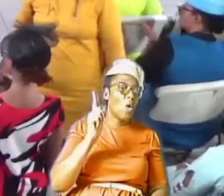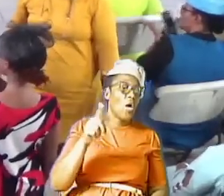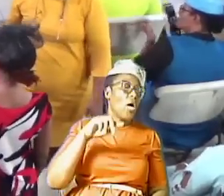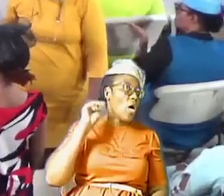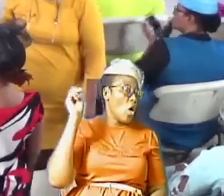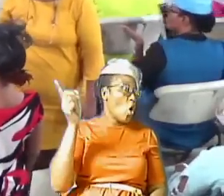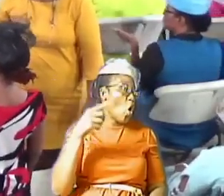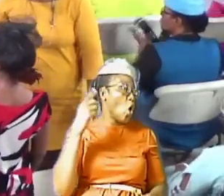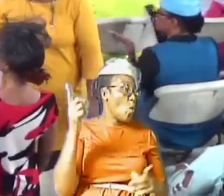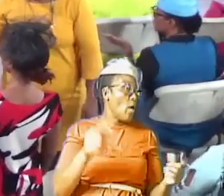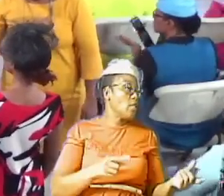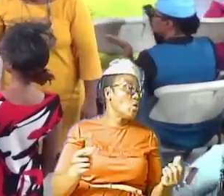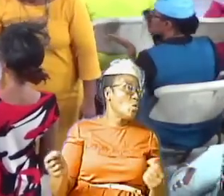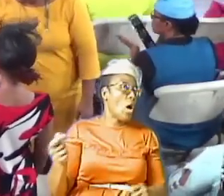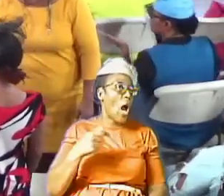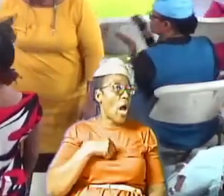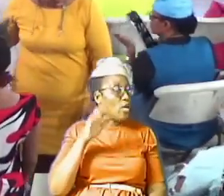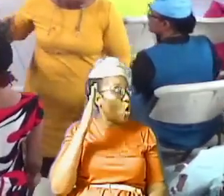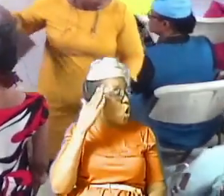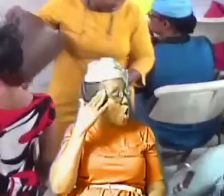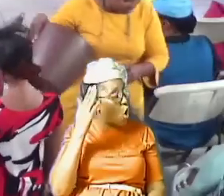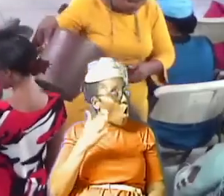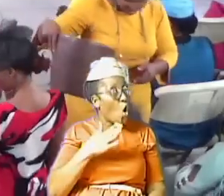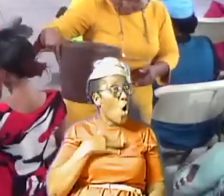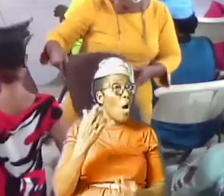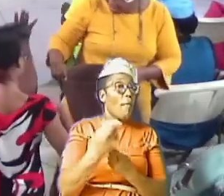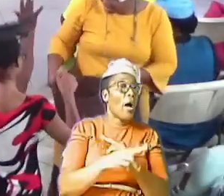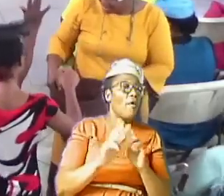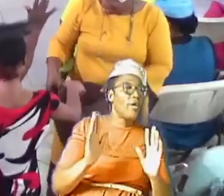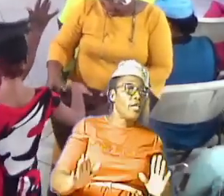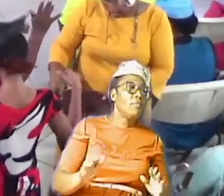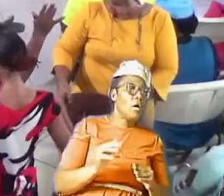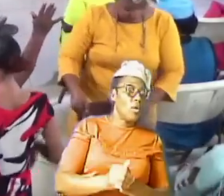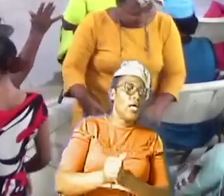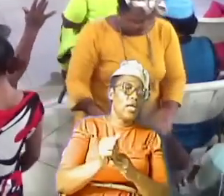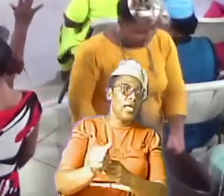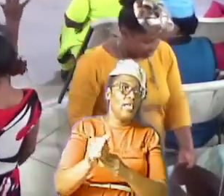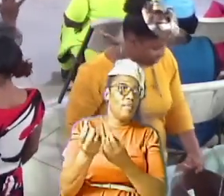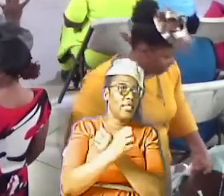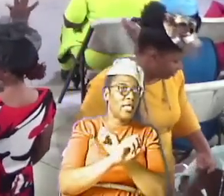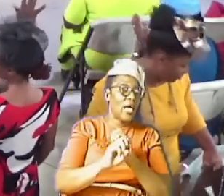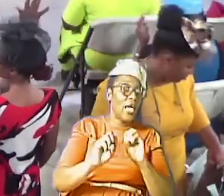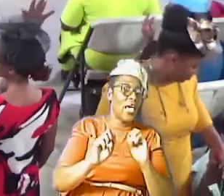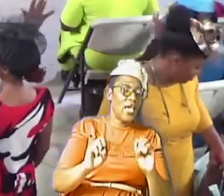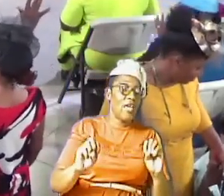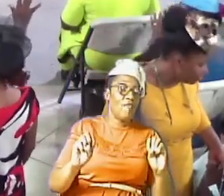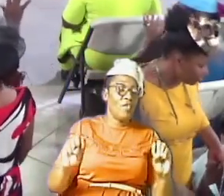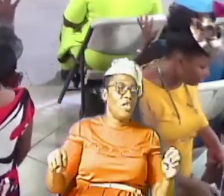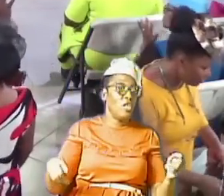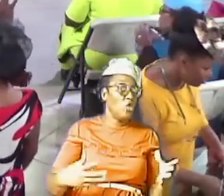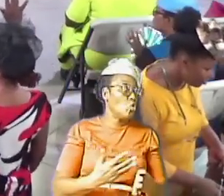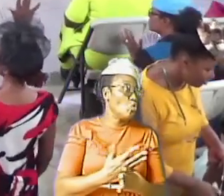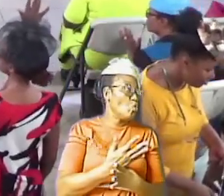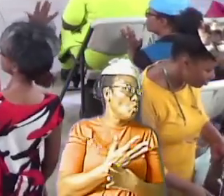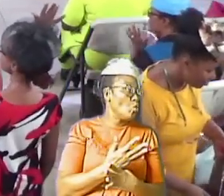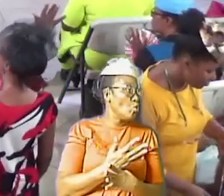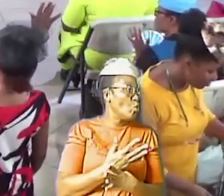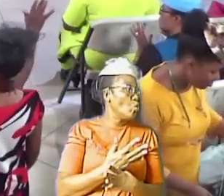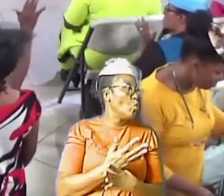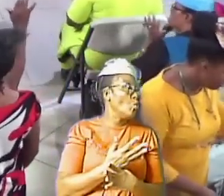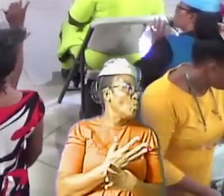me. I will always do. I know my Redeemer will lead me